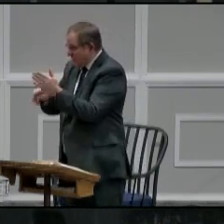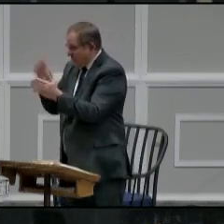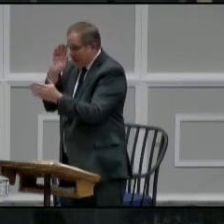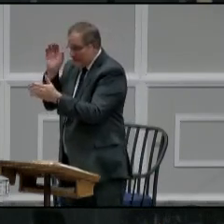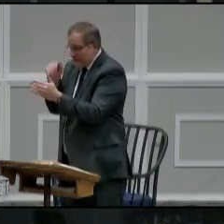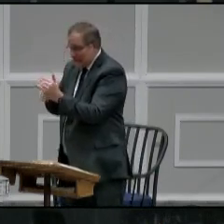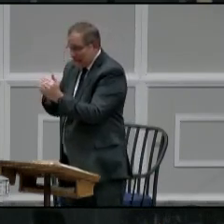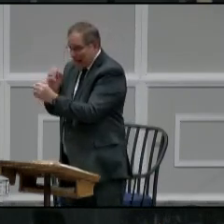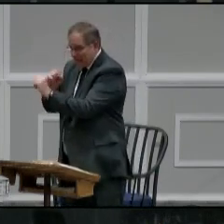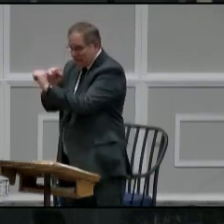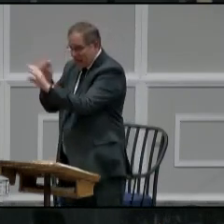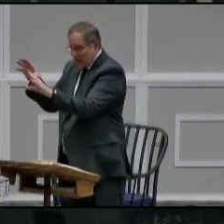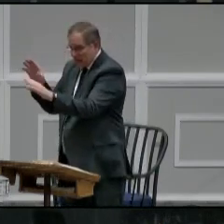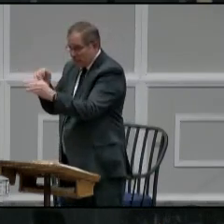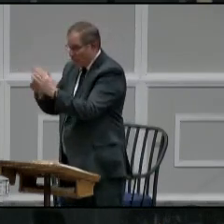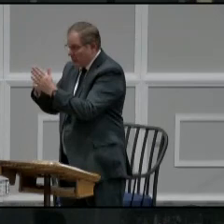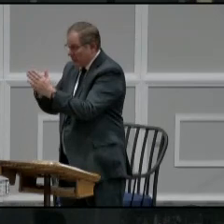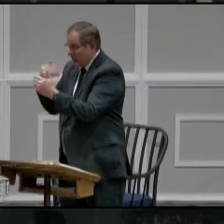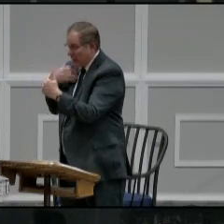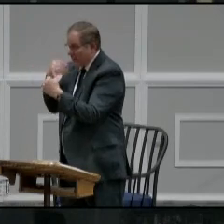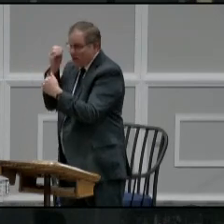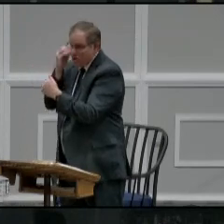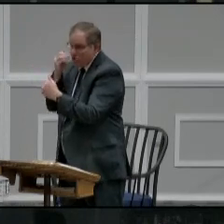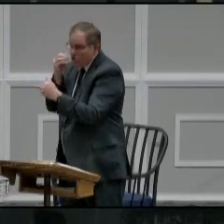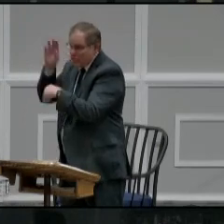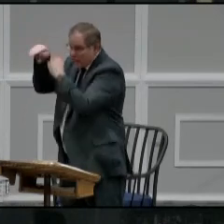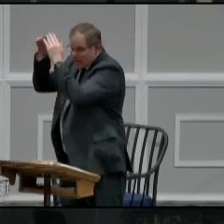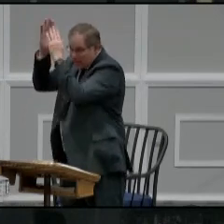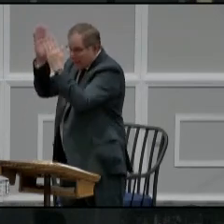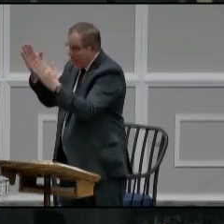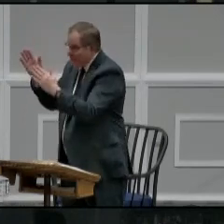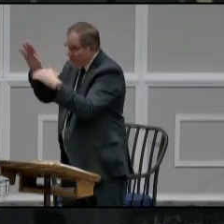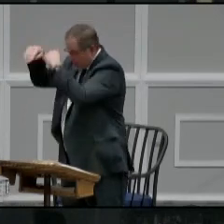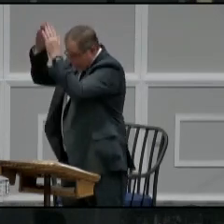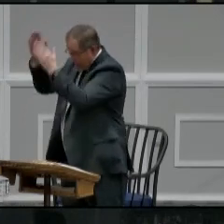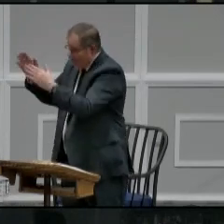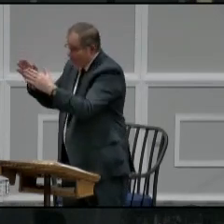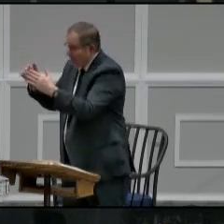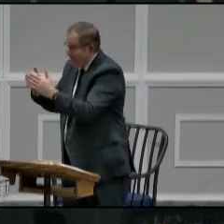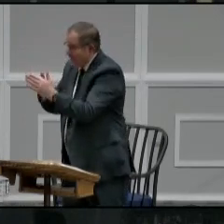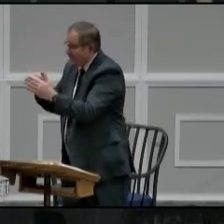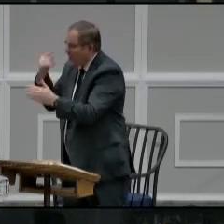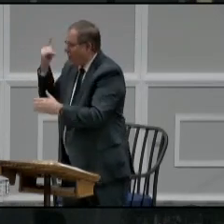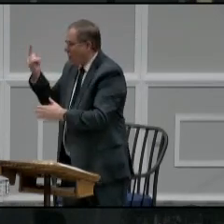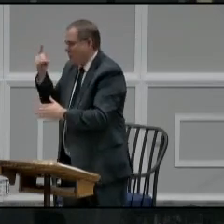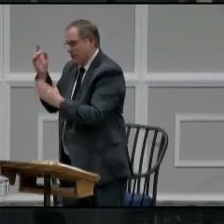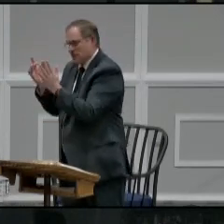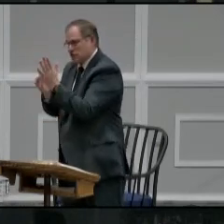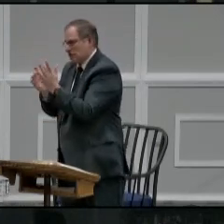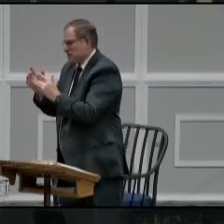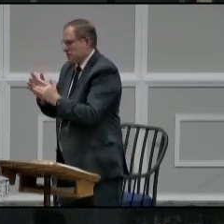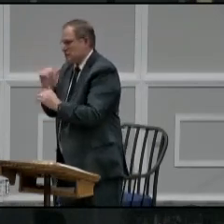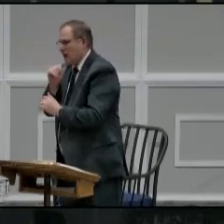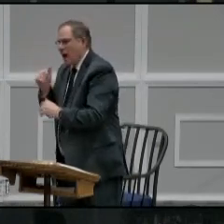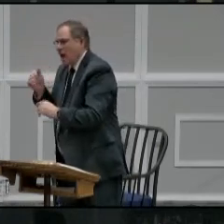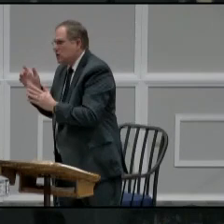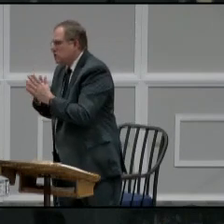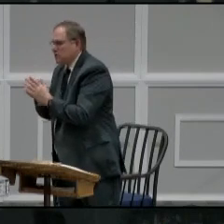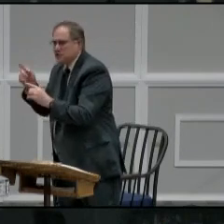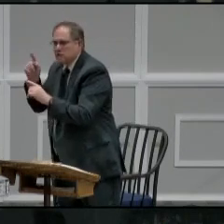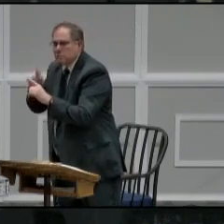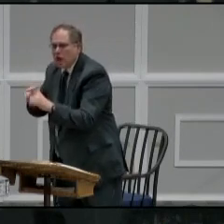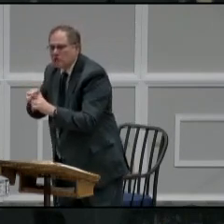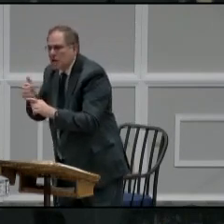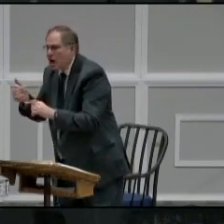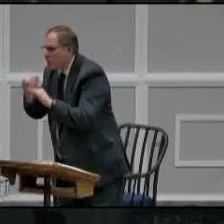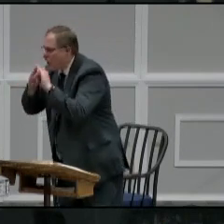from your sin problem and have a home in heaven, it's got to be only Jesus. Not Jesus plus your other gods.